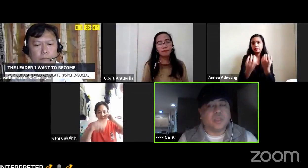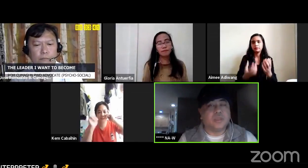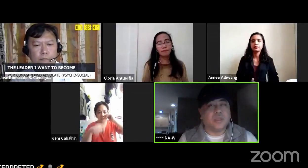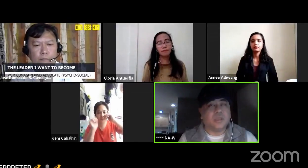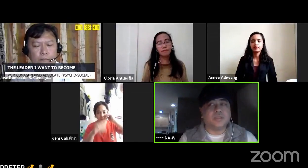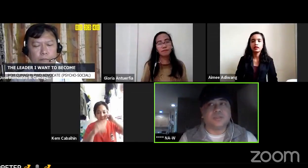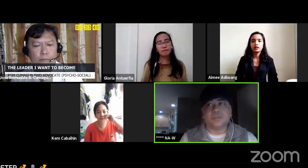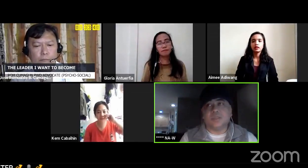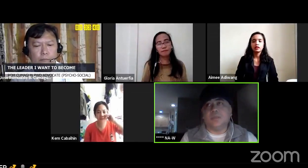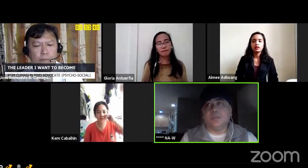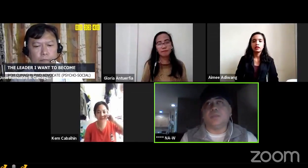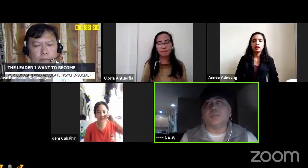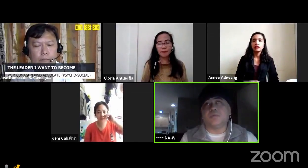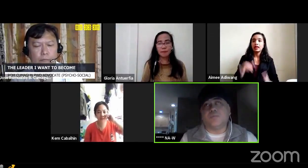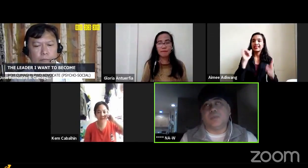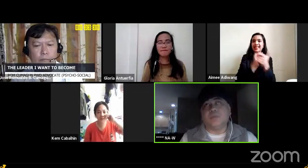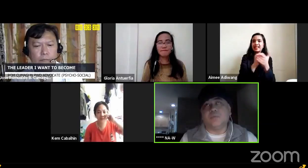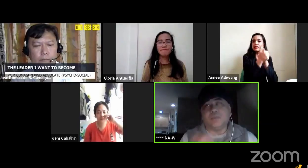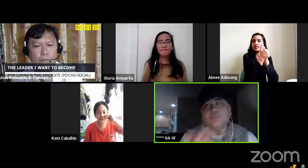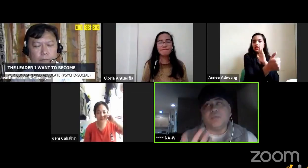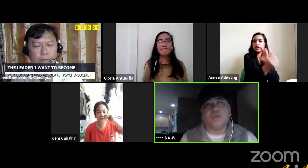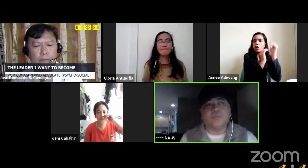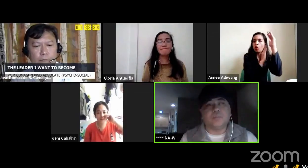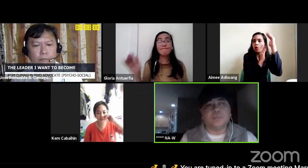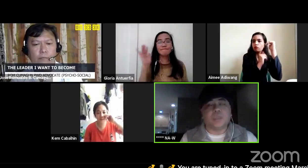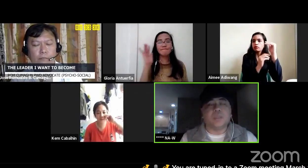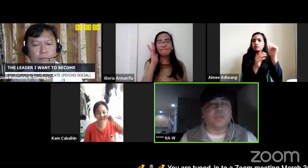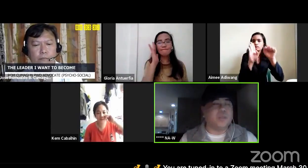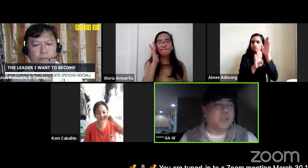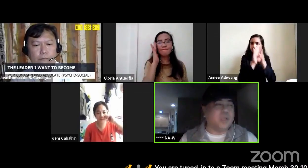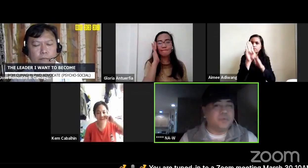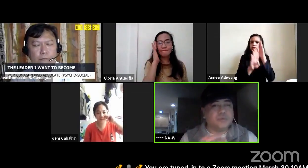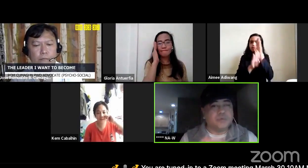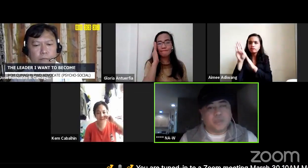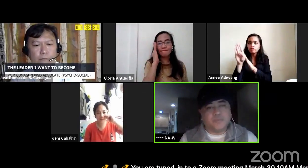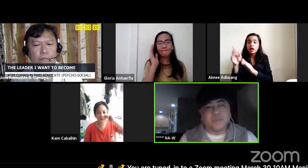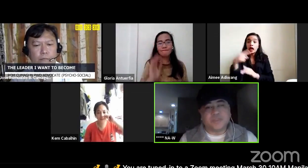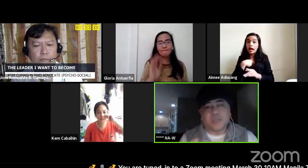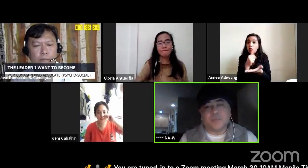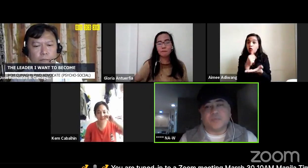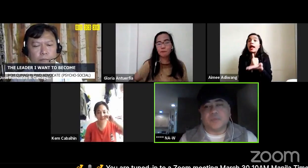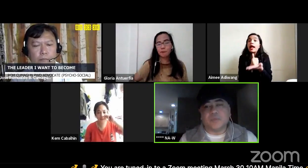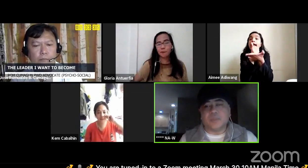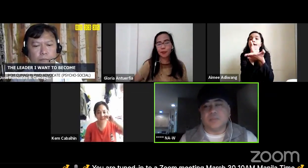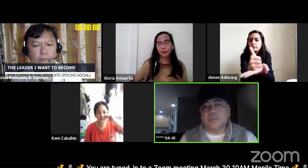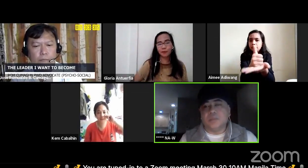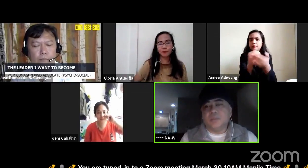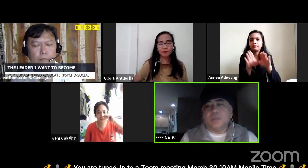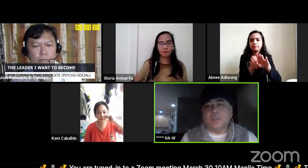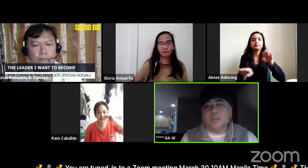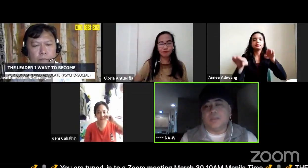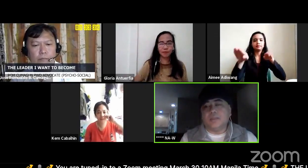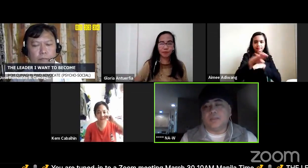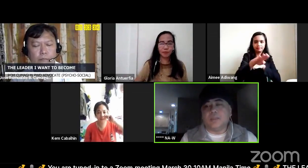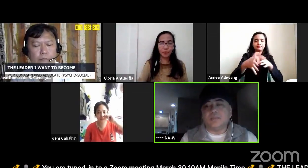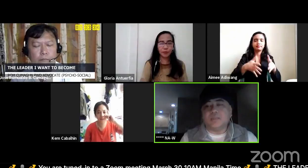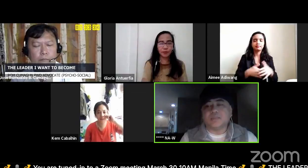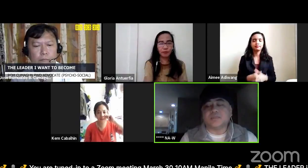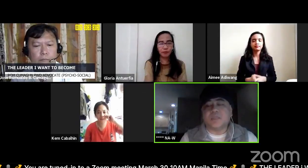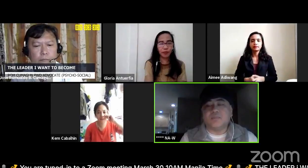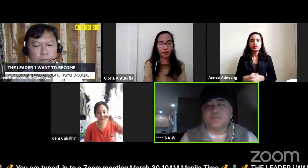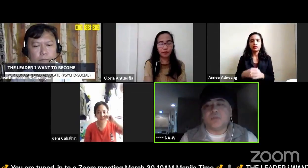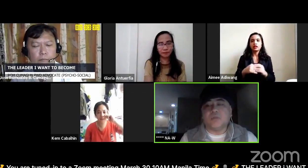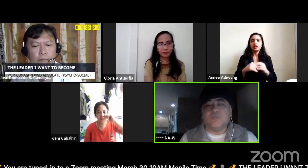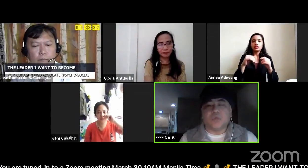And it's a skill that hopefully you will develop, and I will help you every step of the way